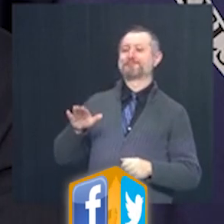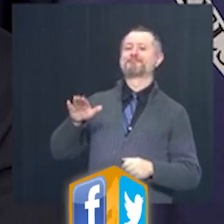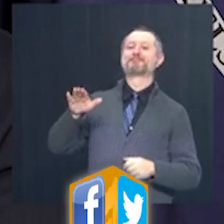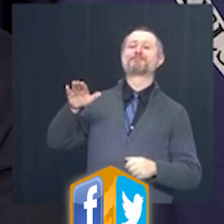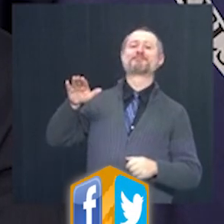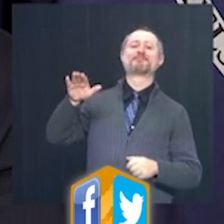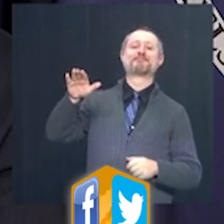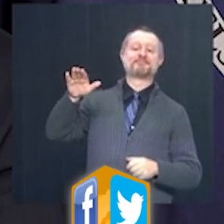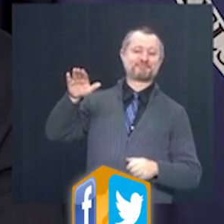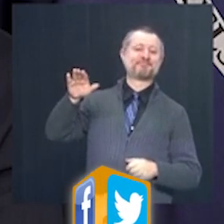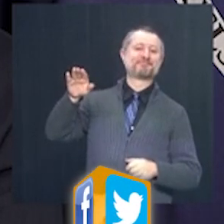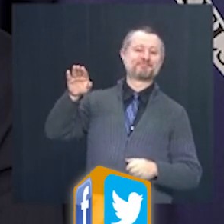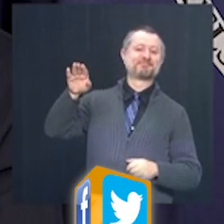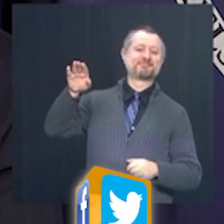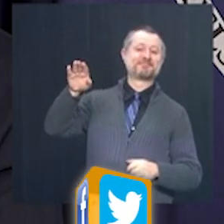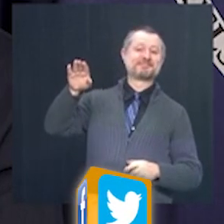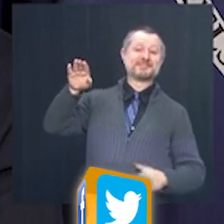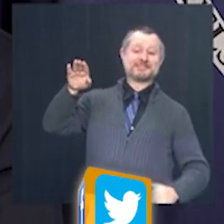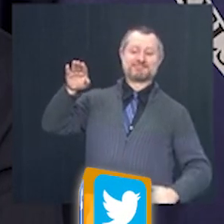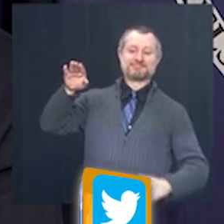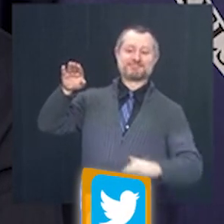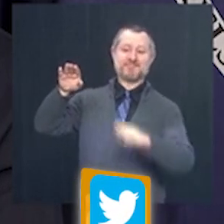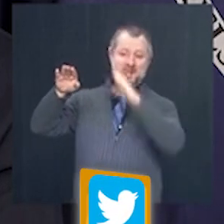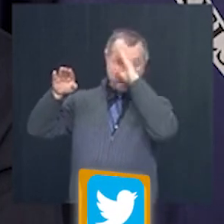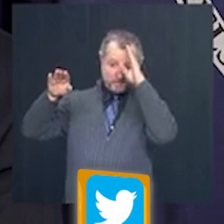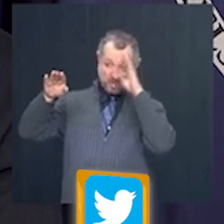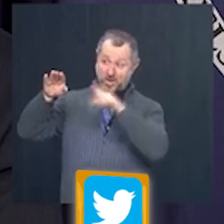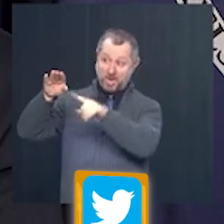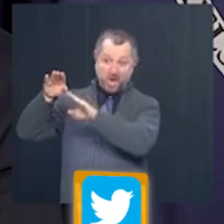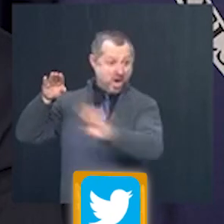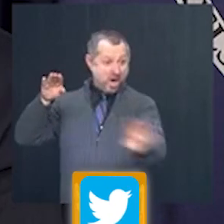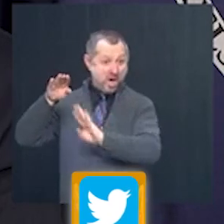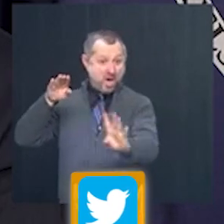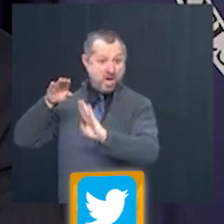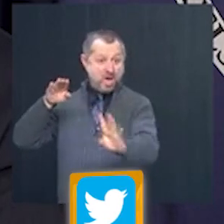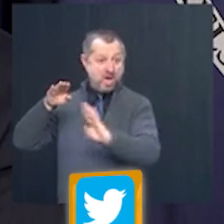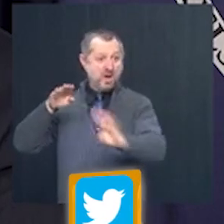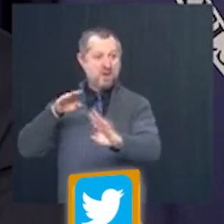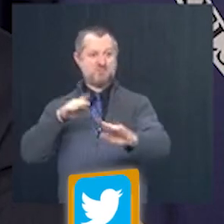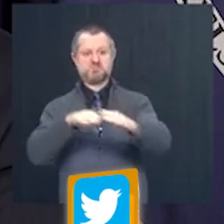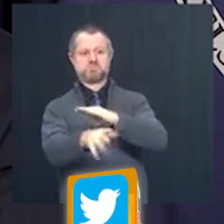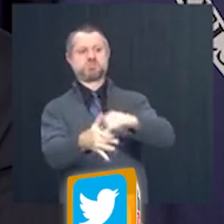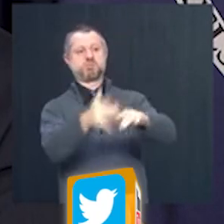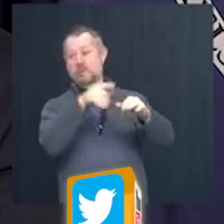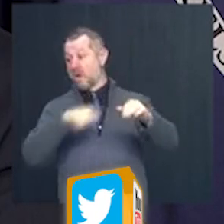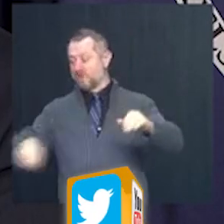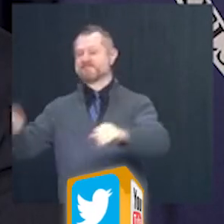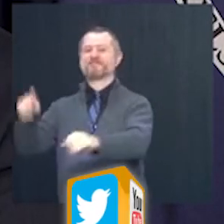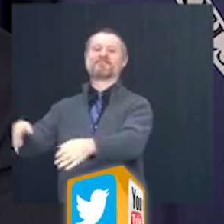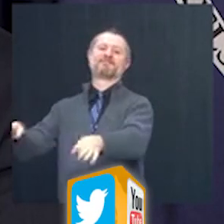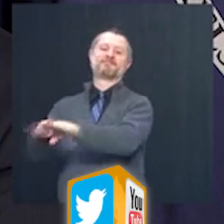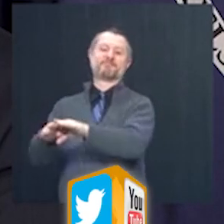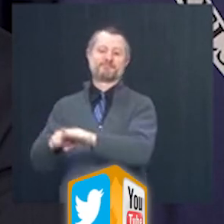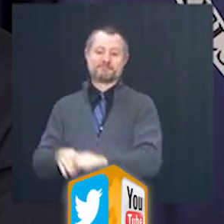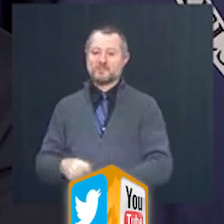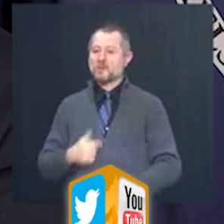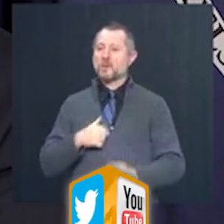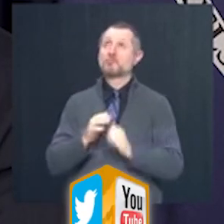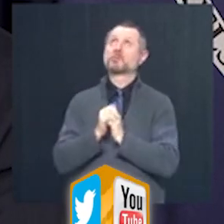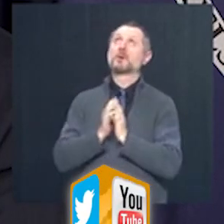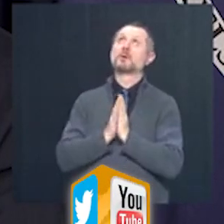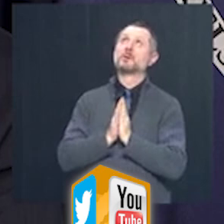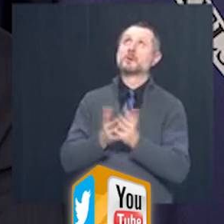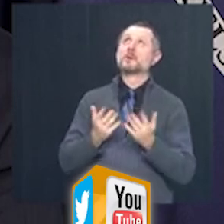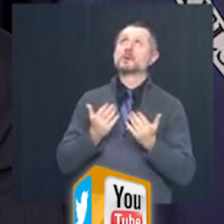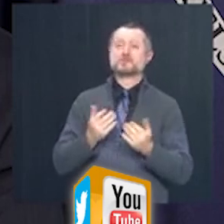hospitalization criticality and have to close down? I pray no. I